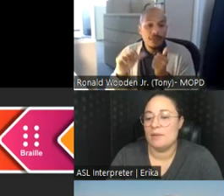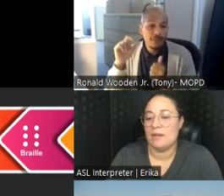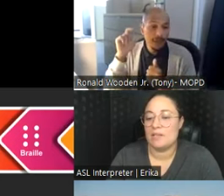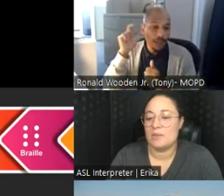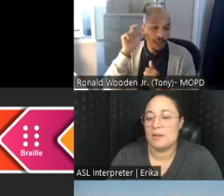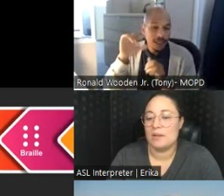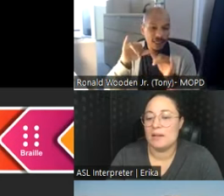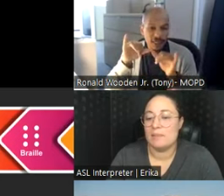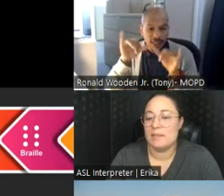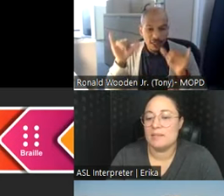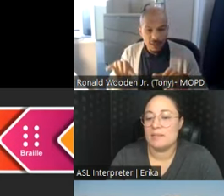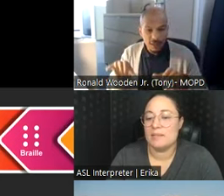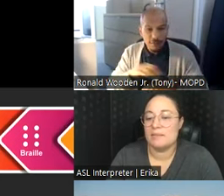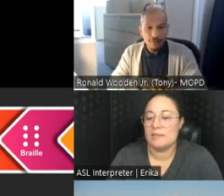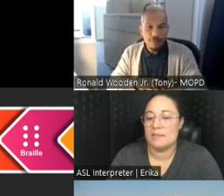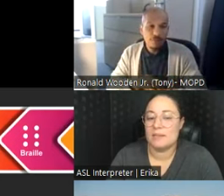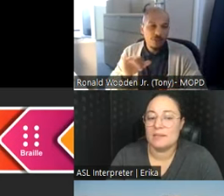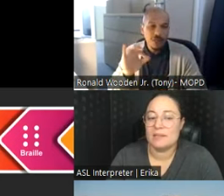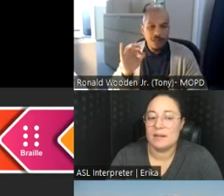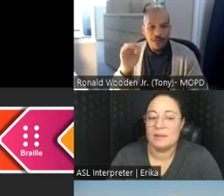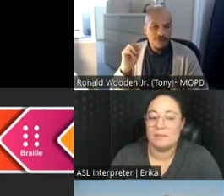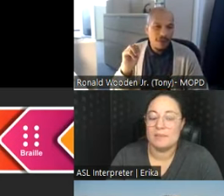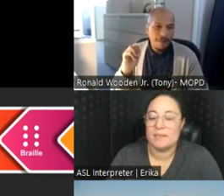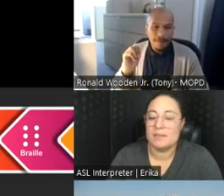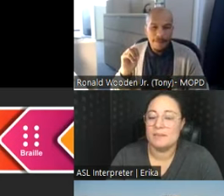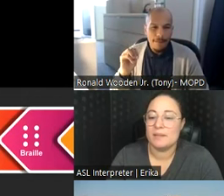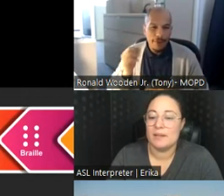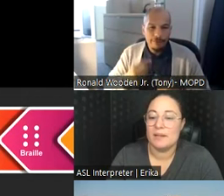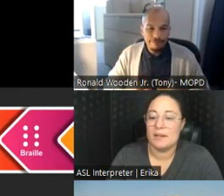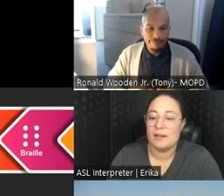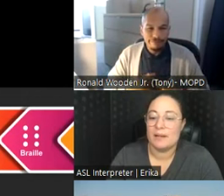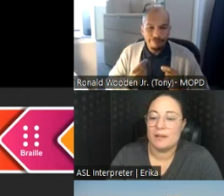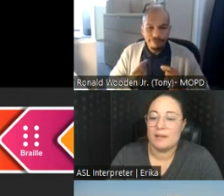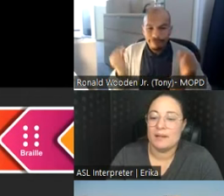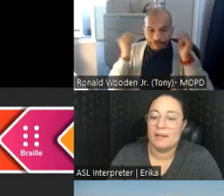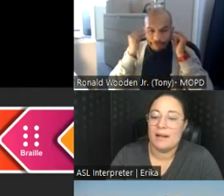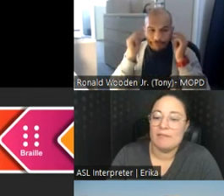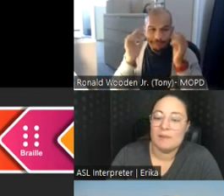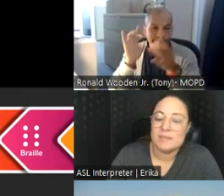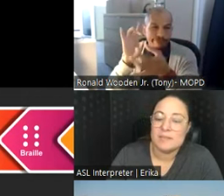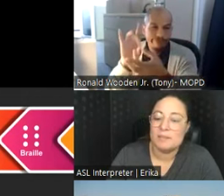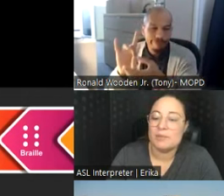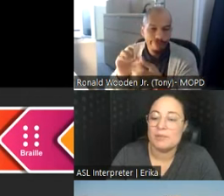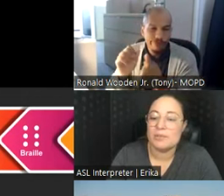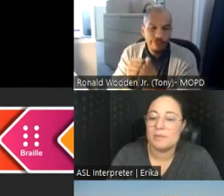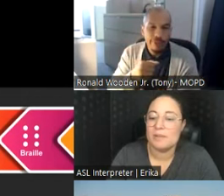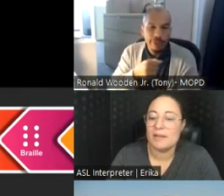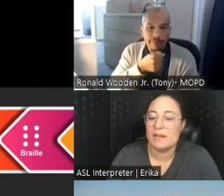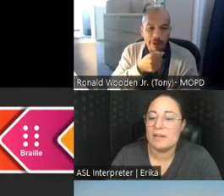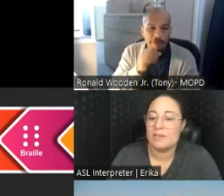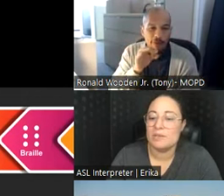For the next one, that'd be assistive listening system, like an FM system or something that connects to